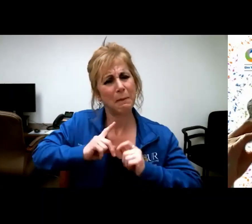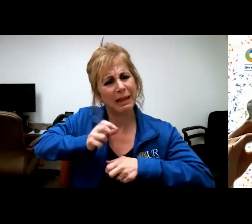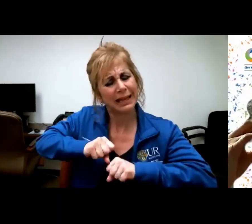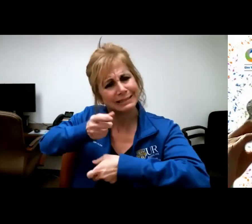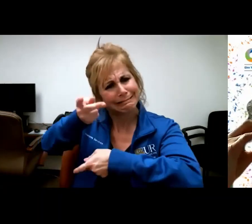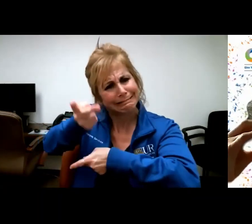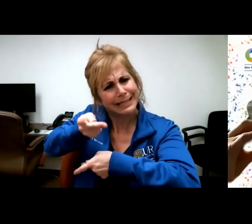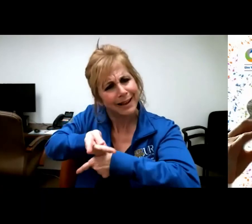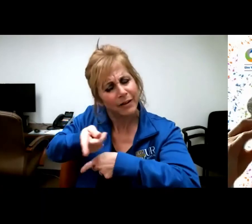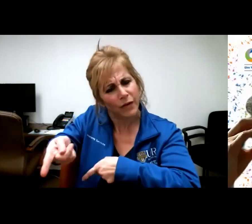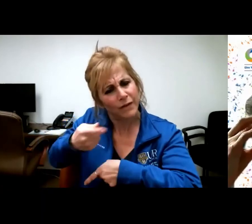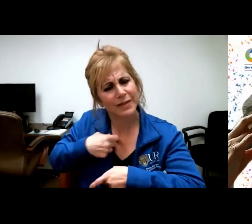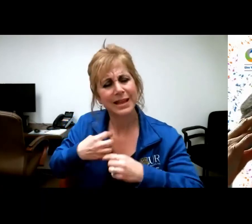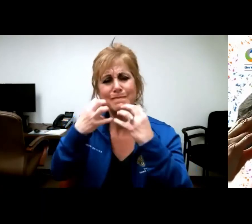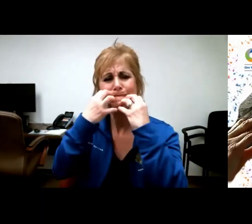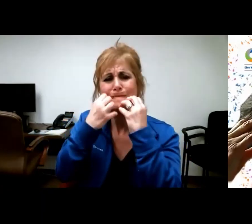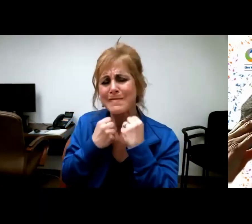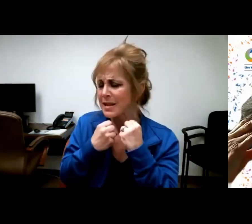many health